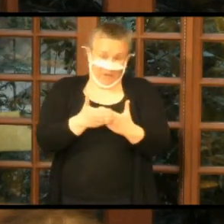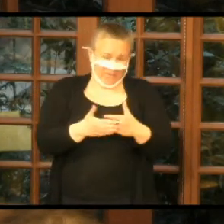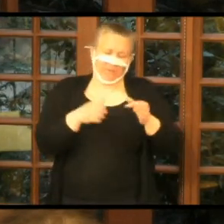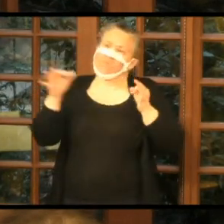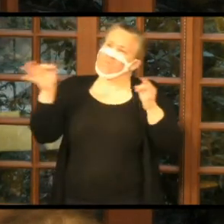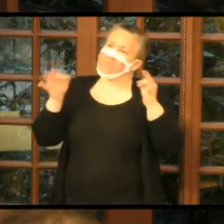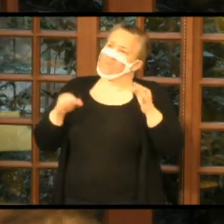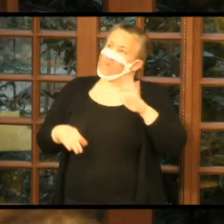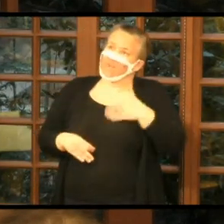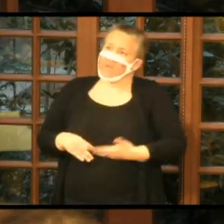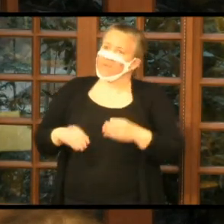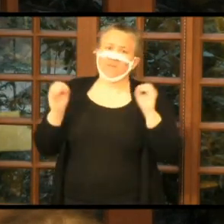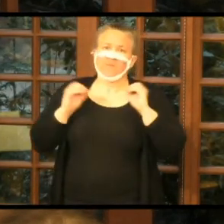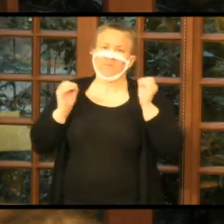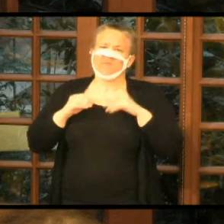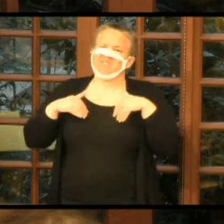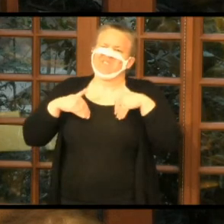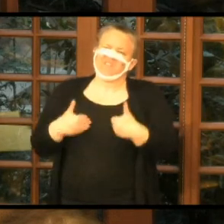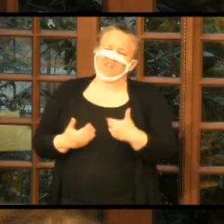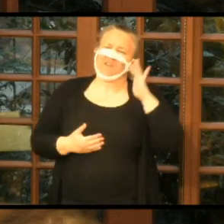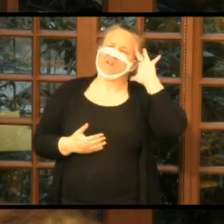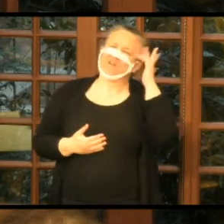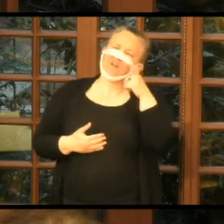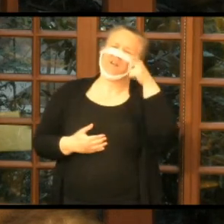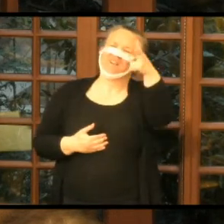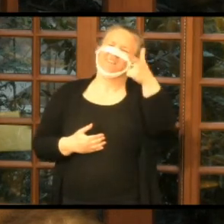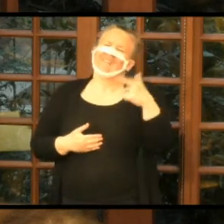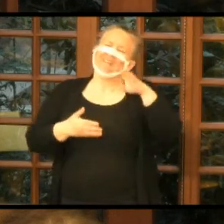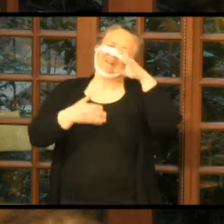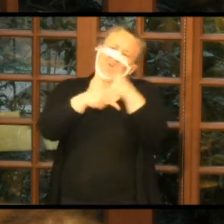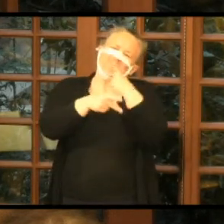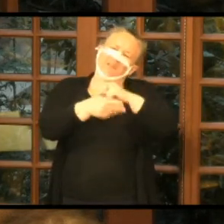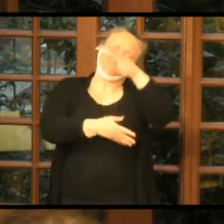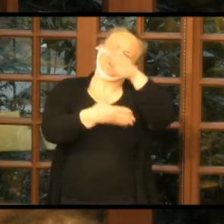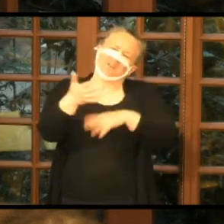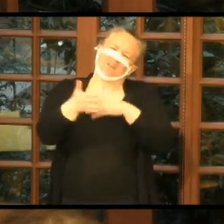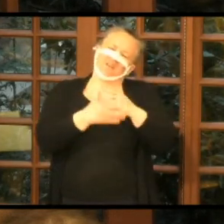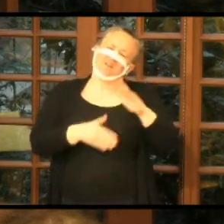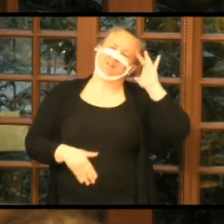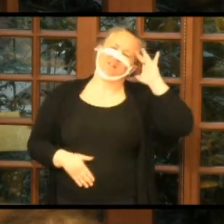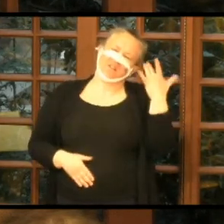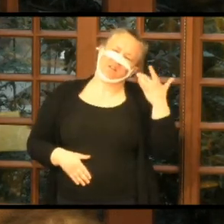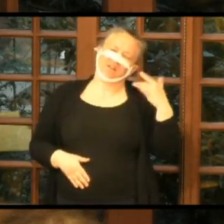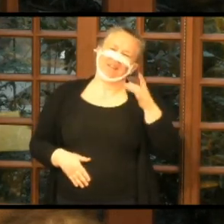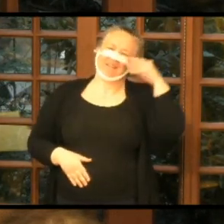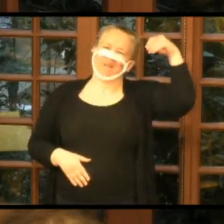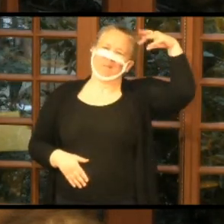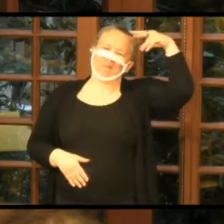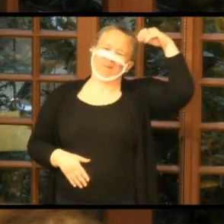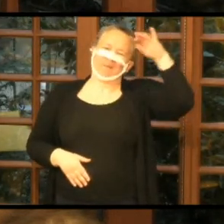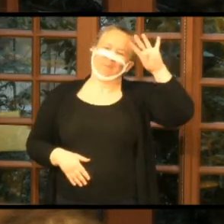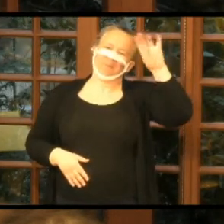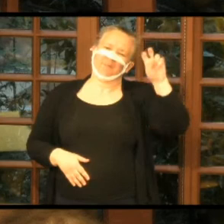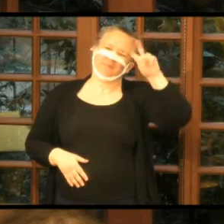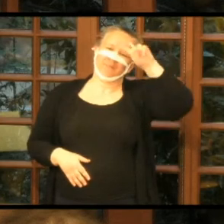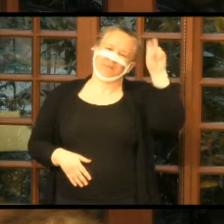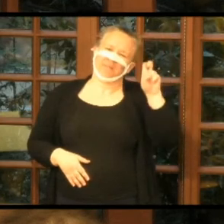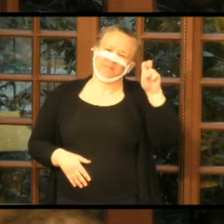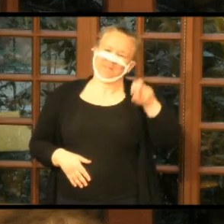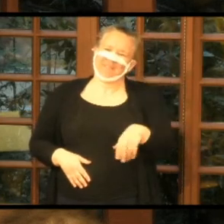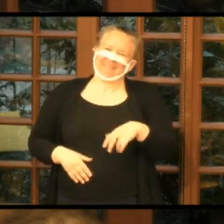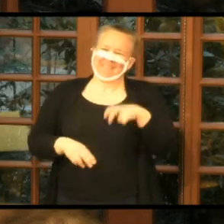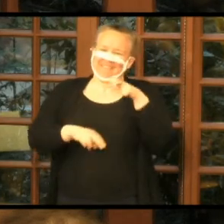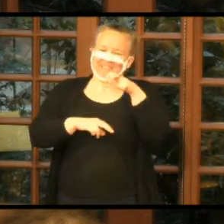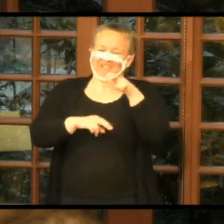wasn't upset at all. She was just tired of listening to the times tables, the buzz of the broken light above her desk, the screech of metal